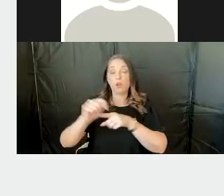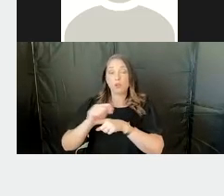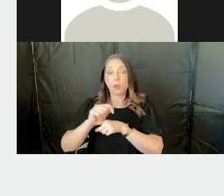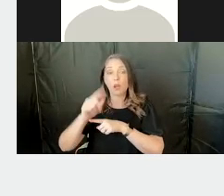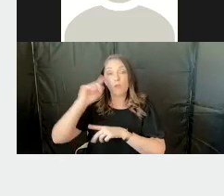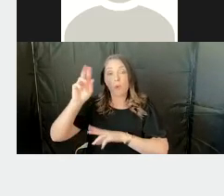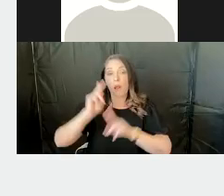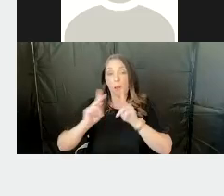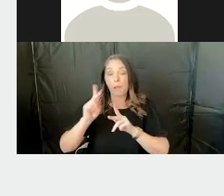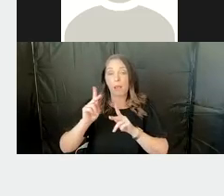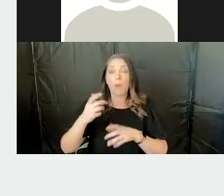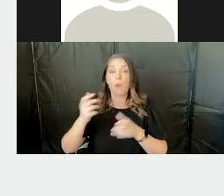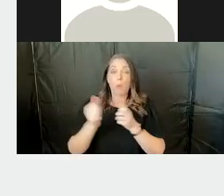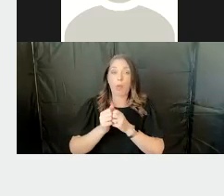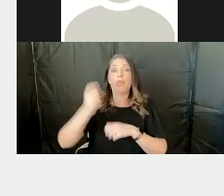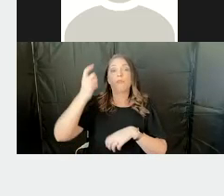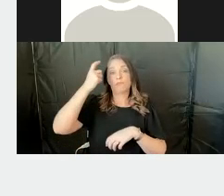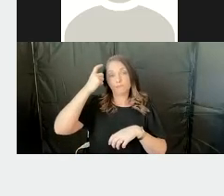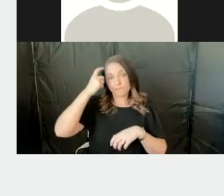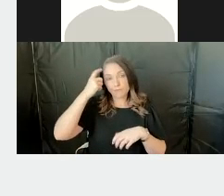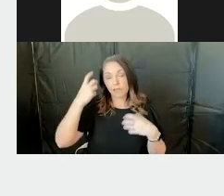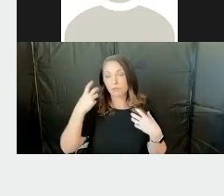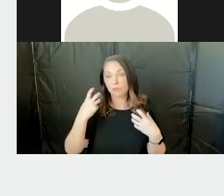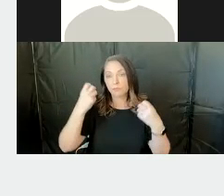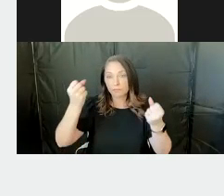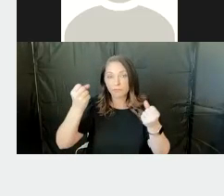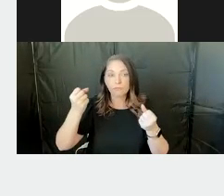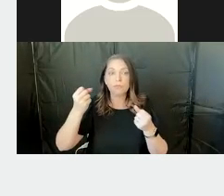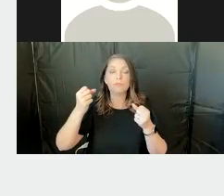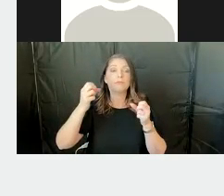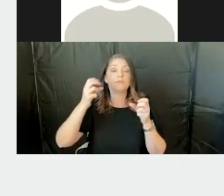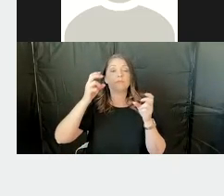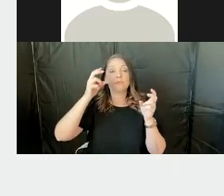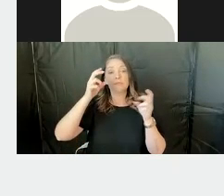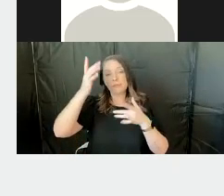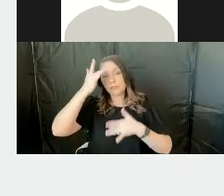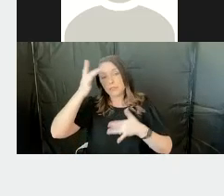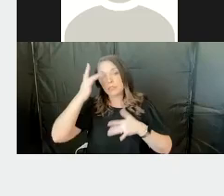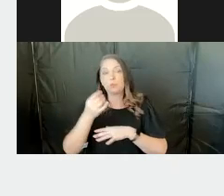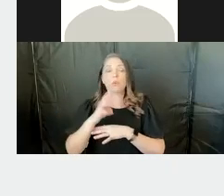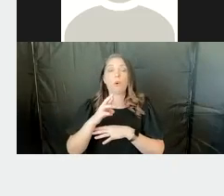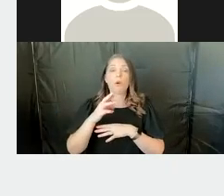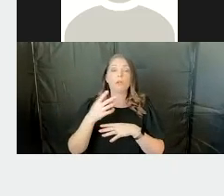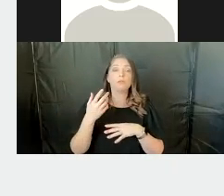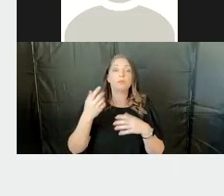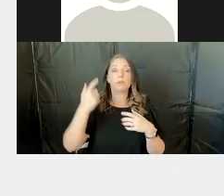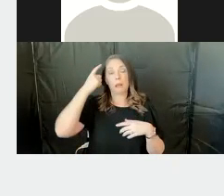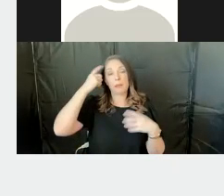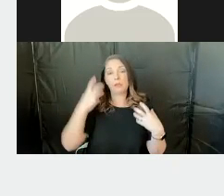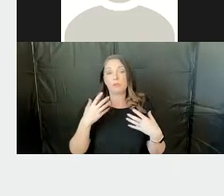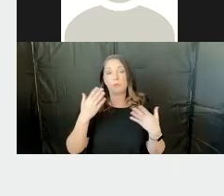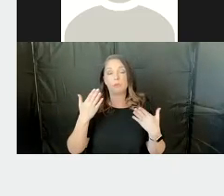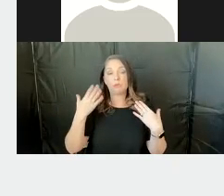service providers on legal rights and access to services. And we help participants develop self-advocacy skills